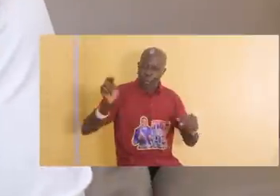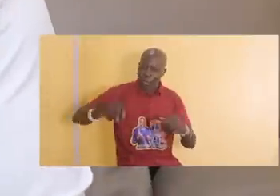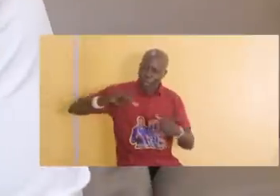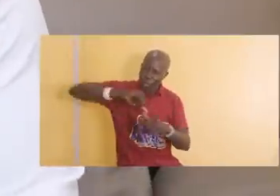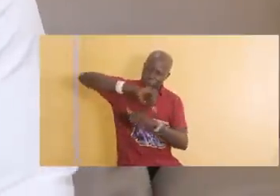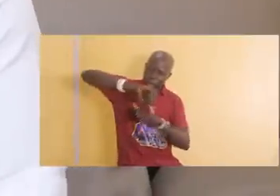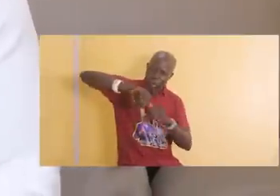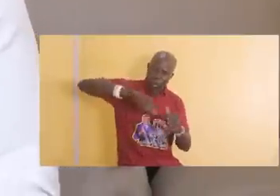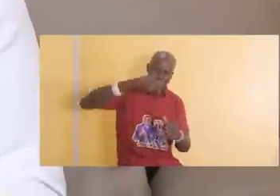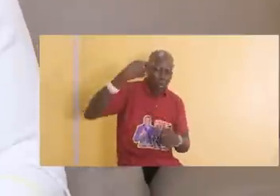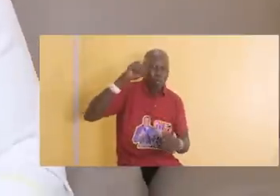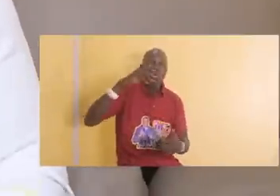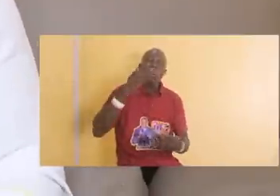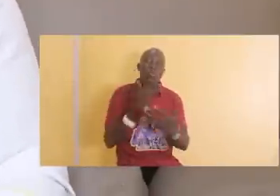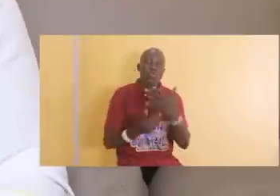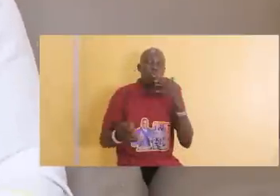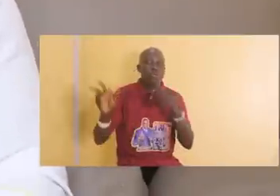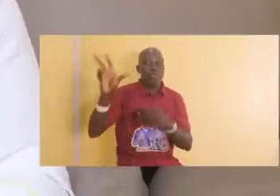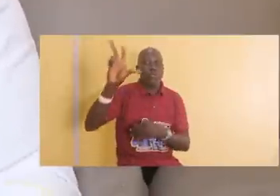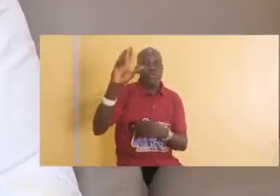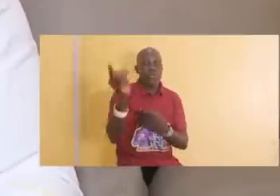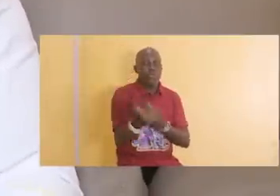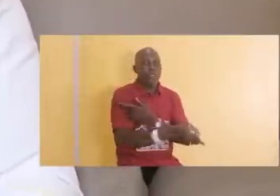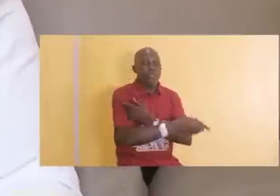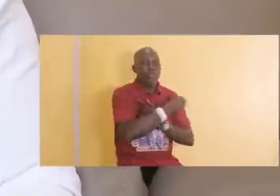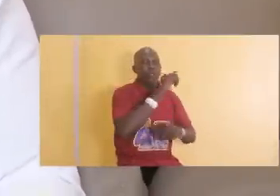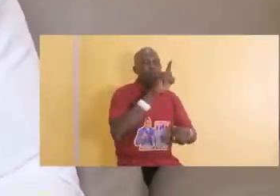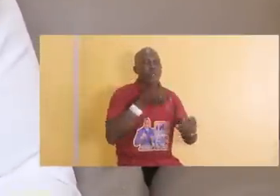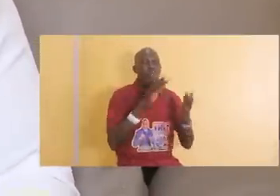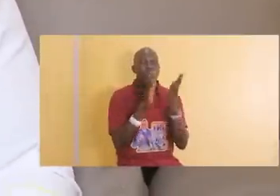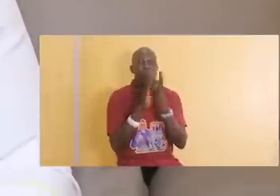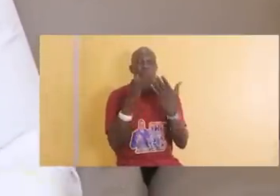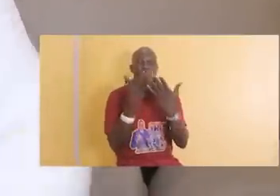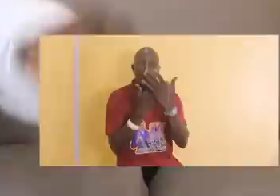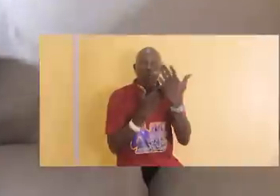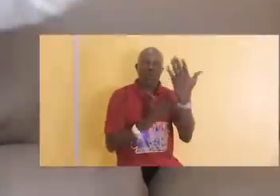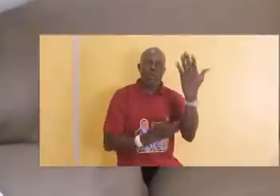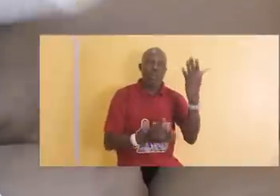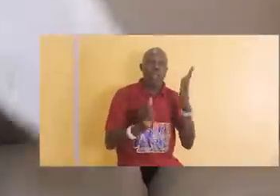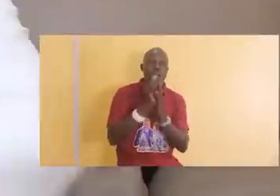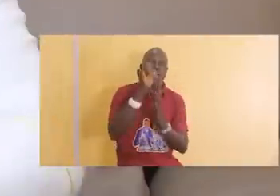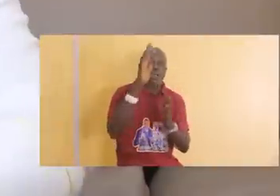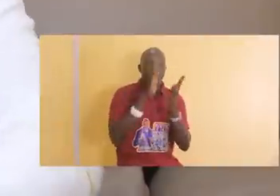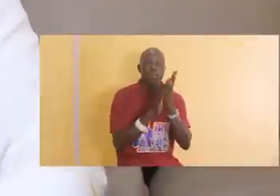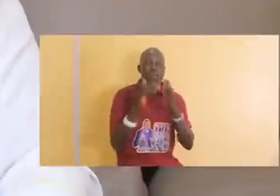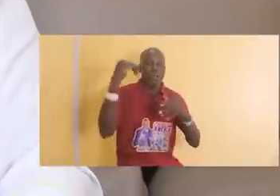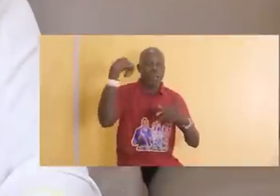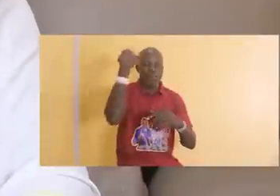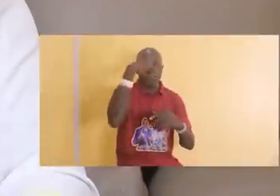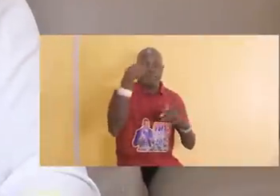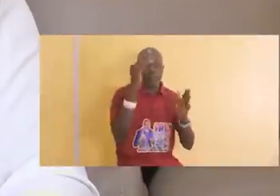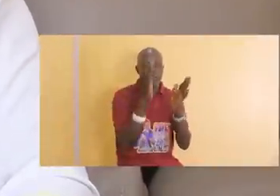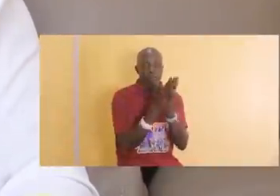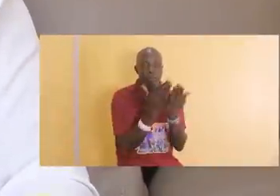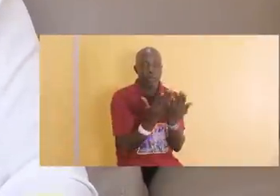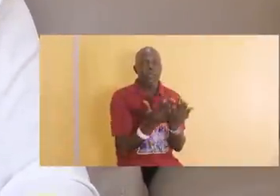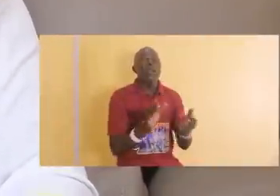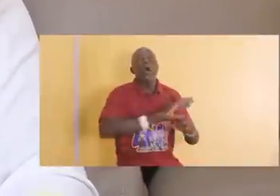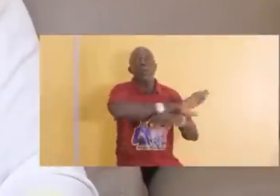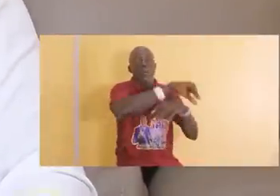need all for 3 good days. As we pray in the morning, we pray on Facebook.